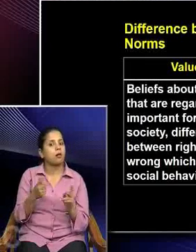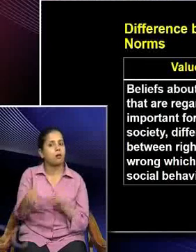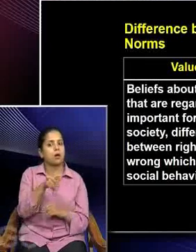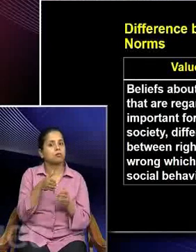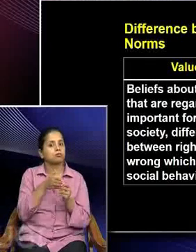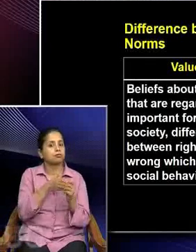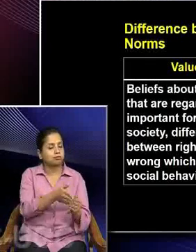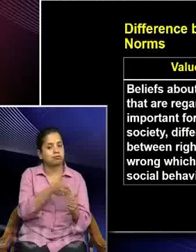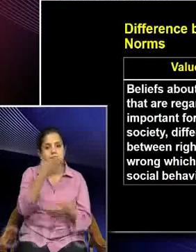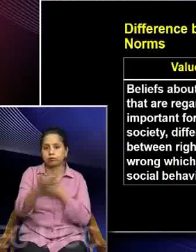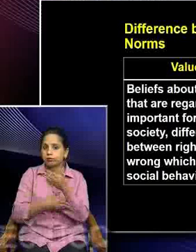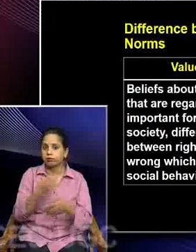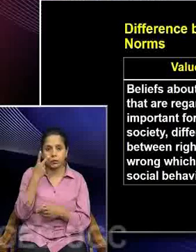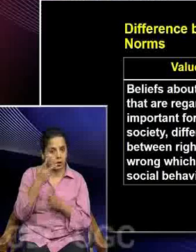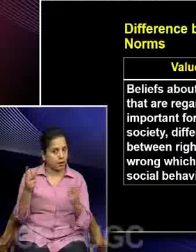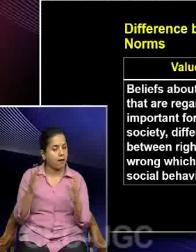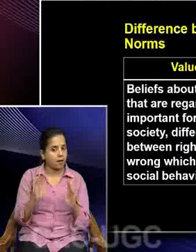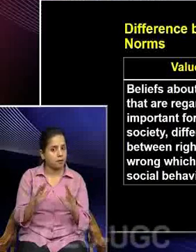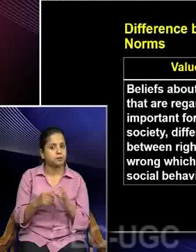guiding principle.